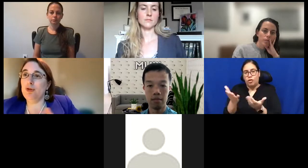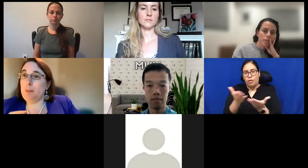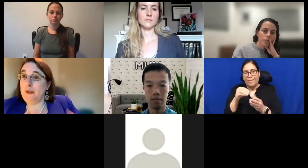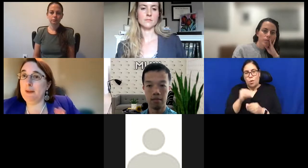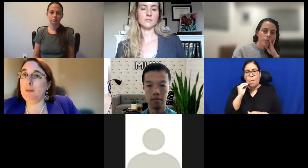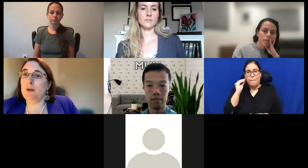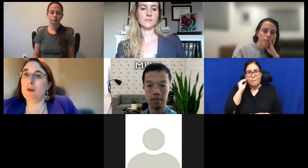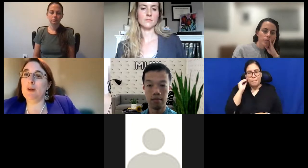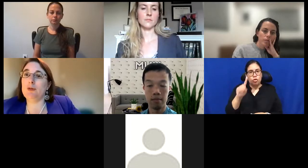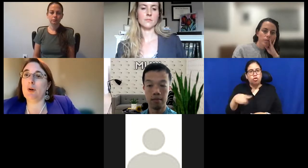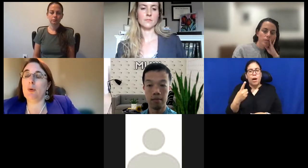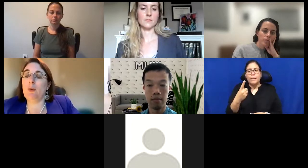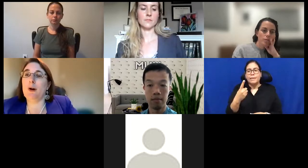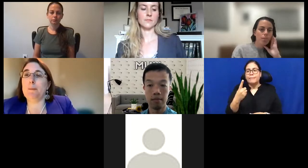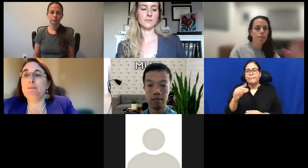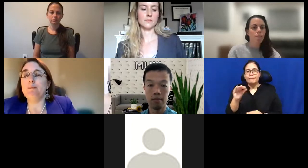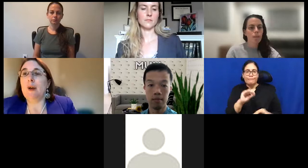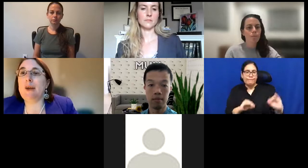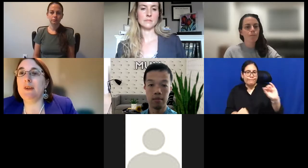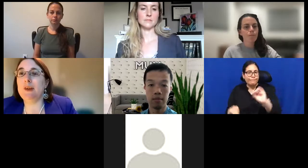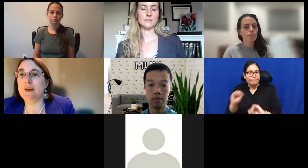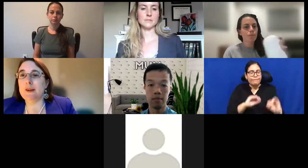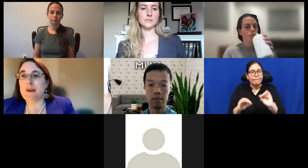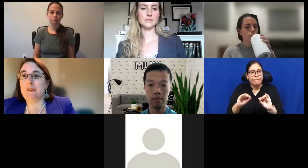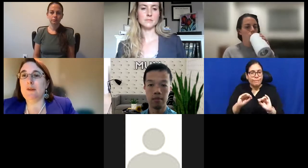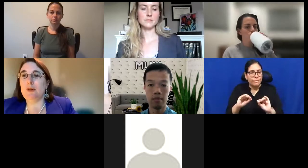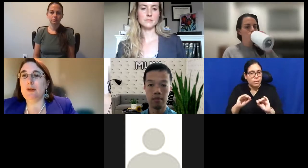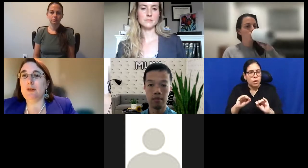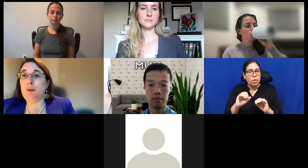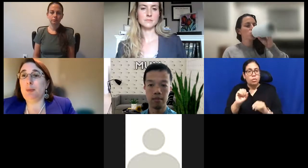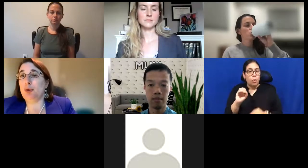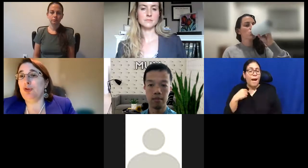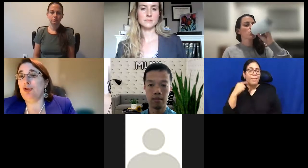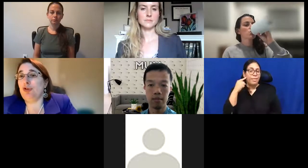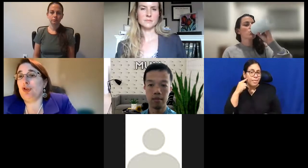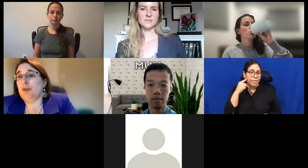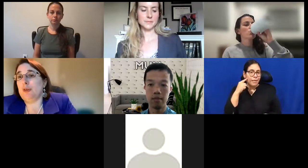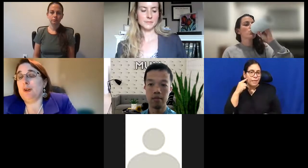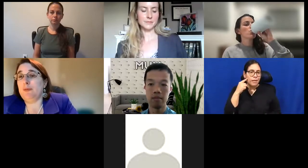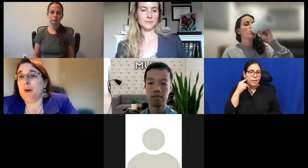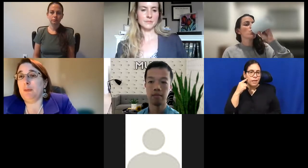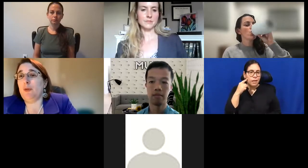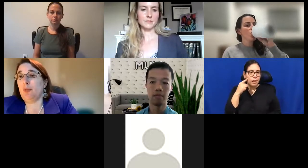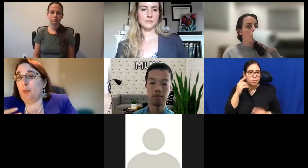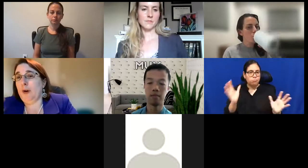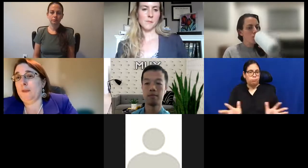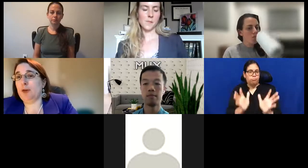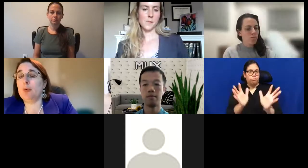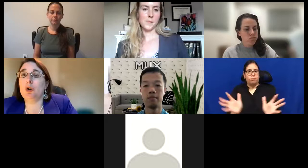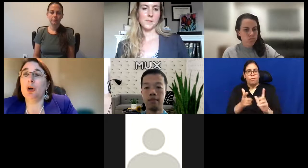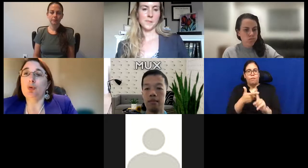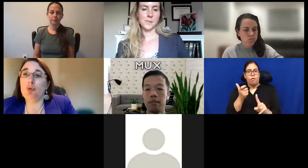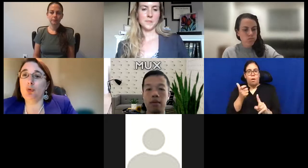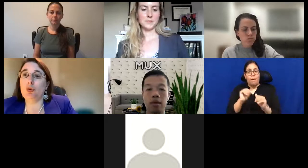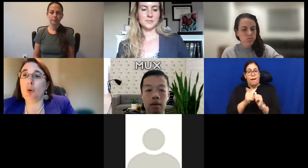they're just piecemeal, and so I think there is a push just generally from the way things